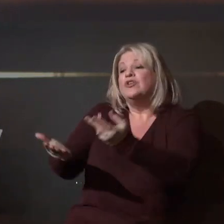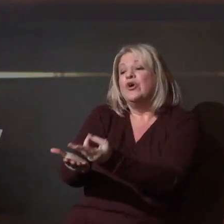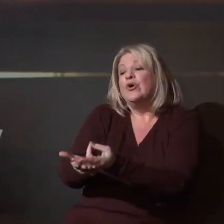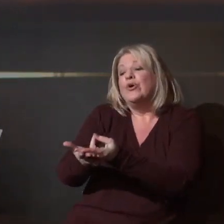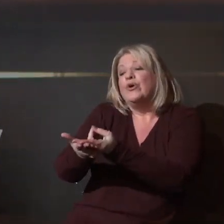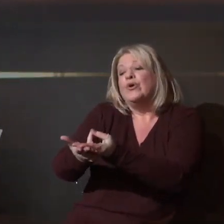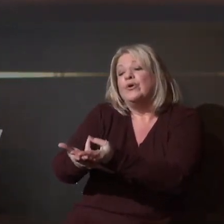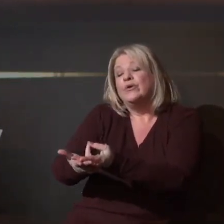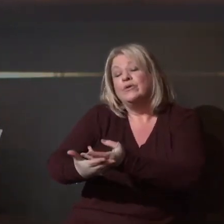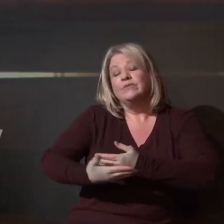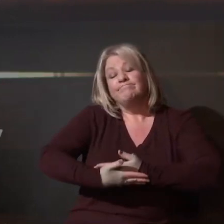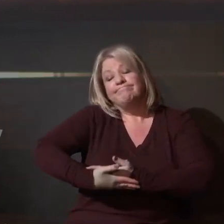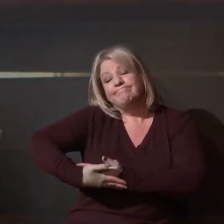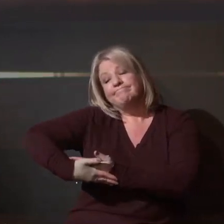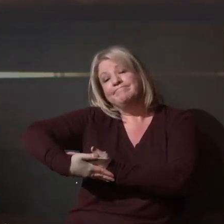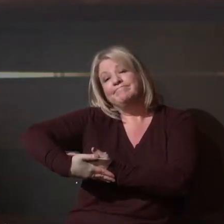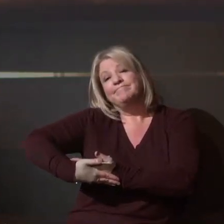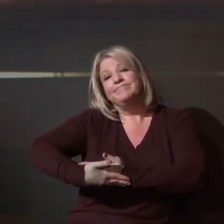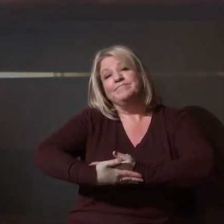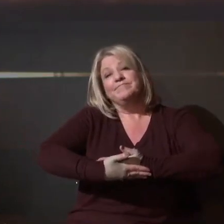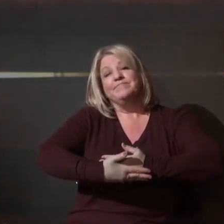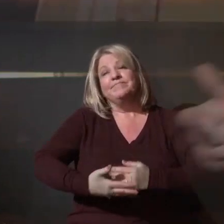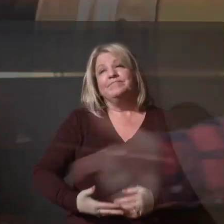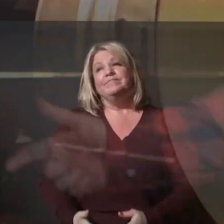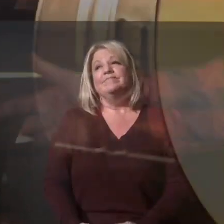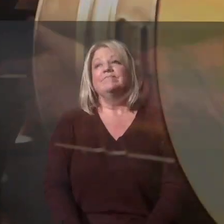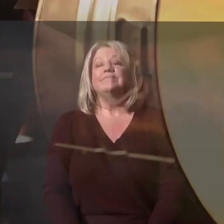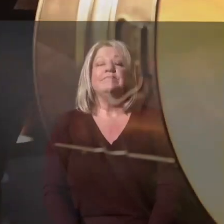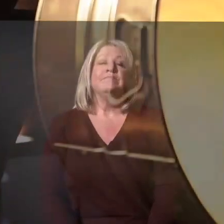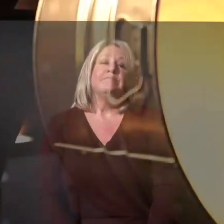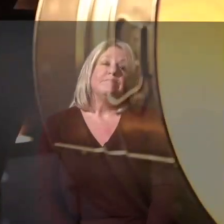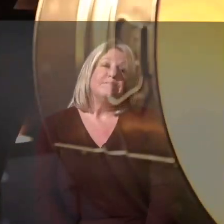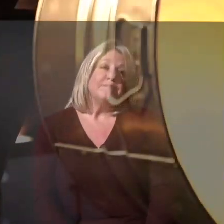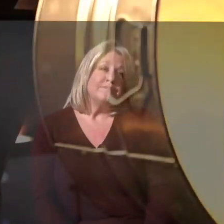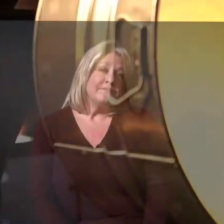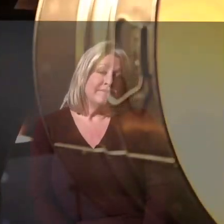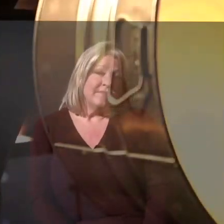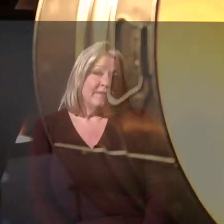Thank you.